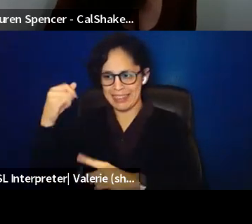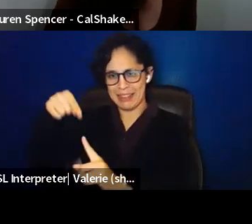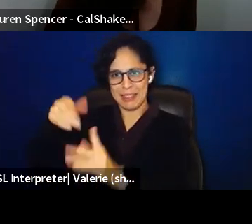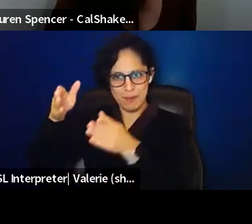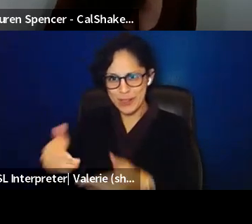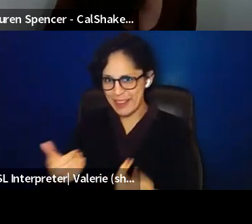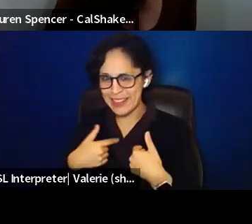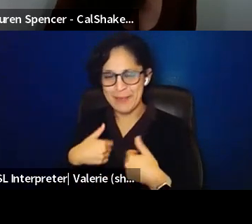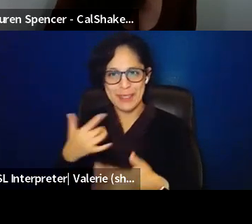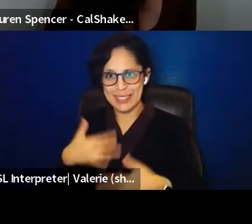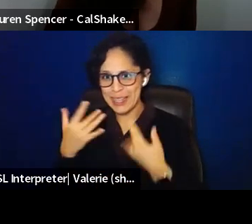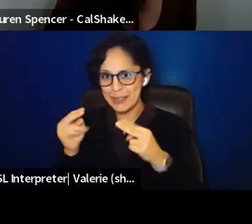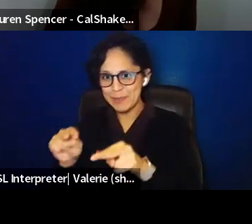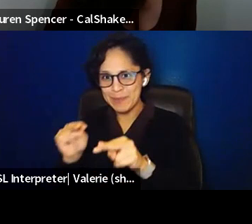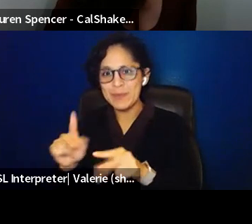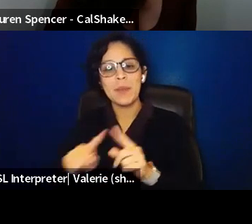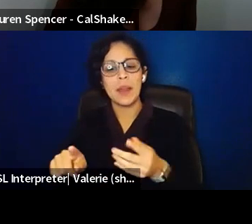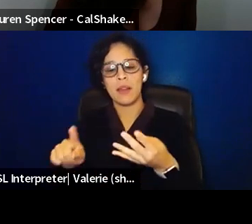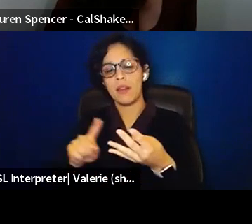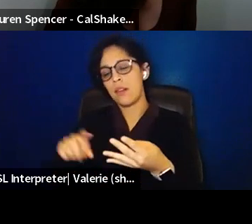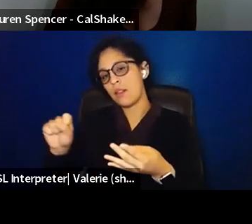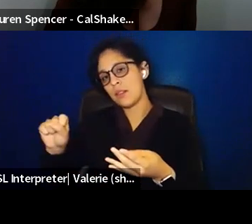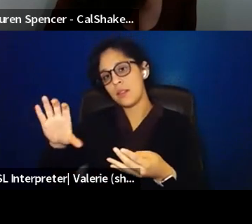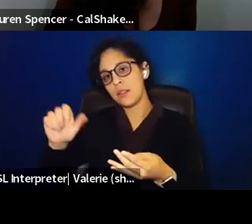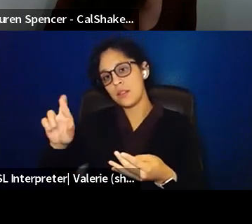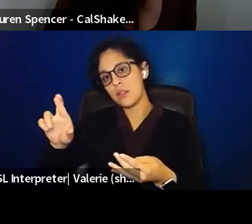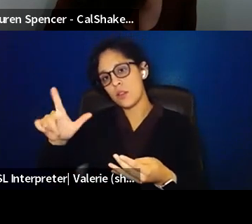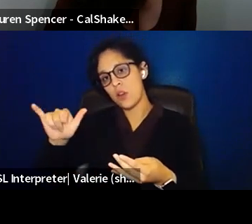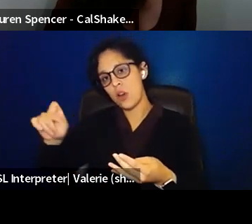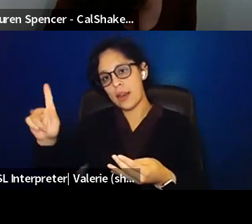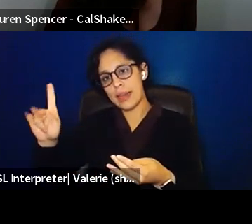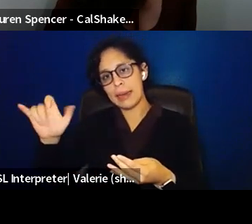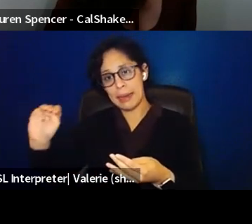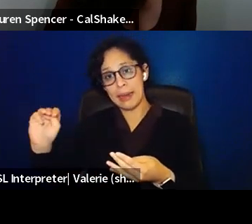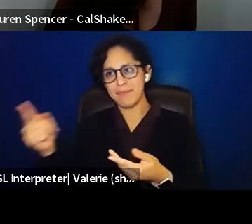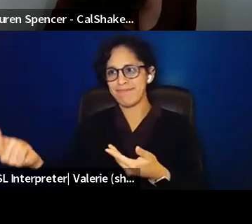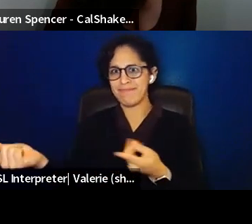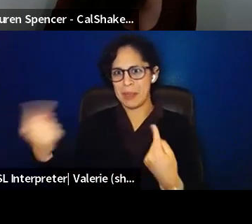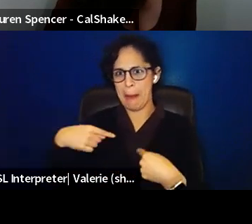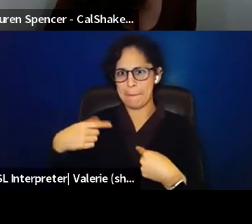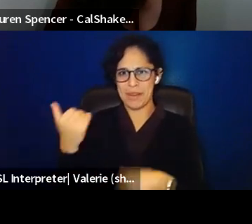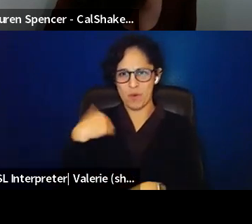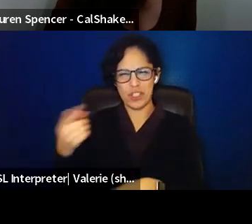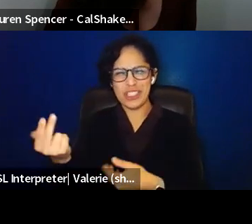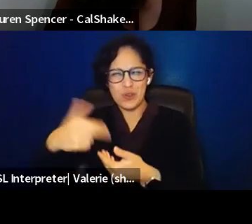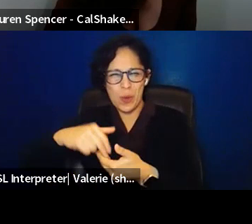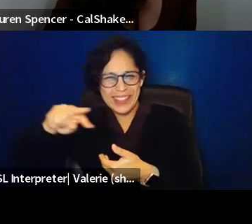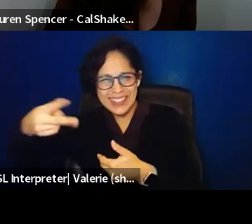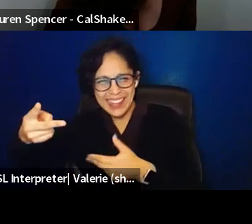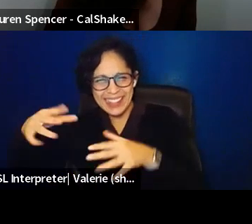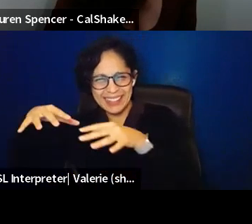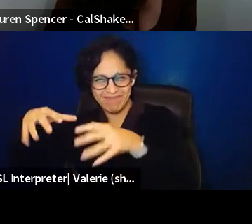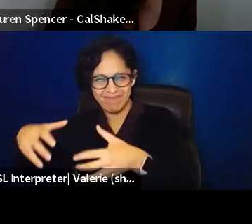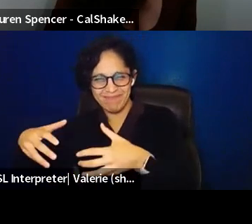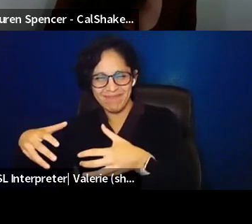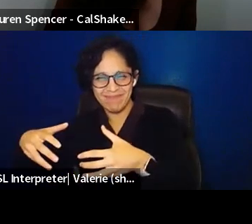to explore. And then Scarlett Kim, who's been here, I guess she joined us the second in